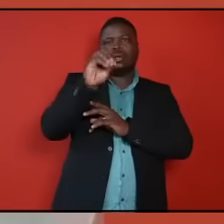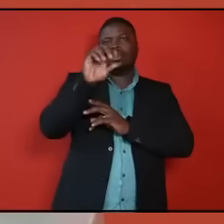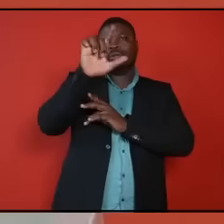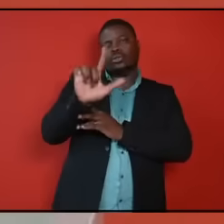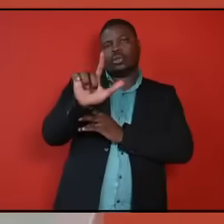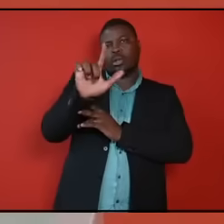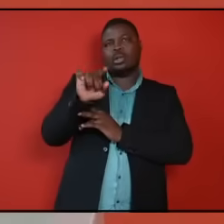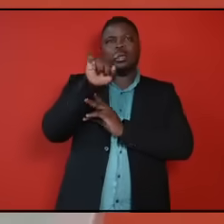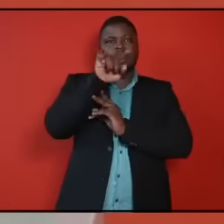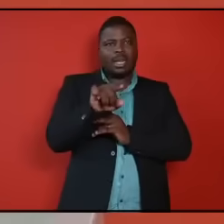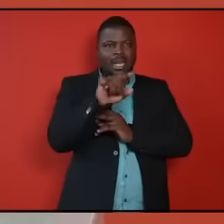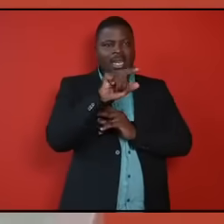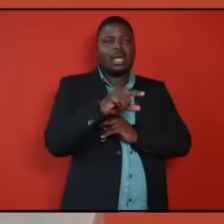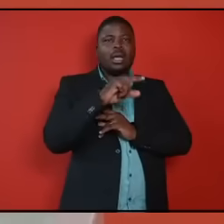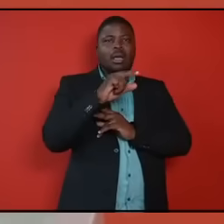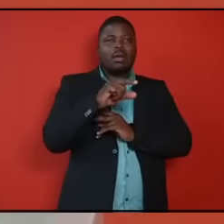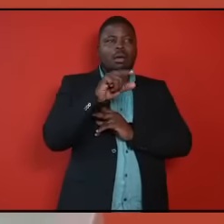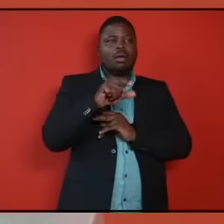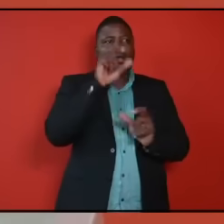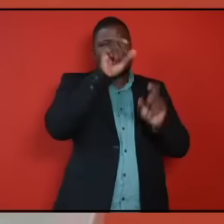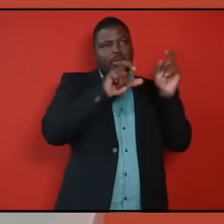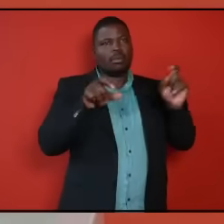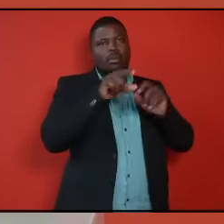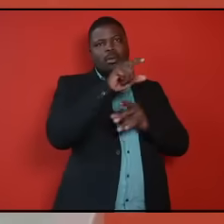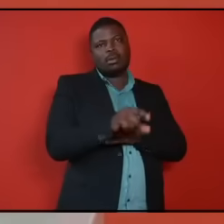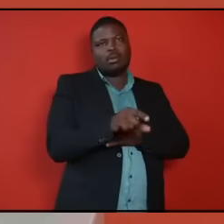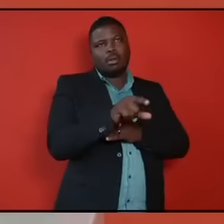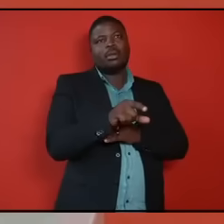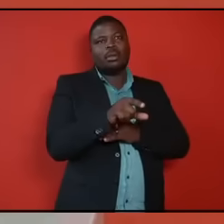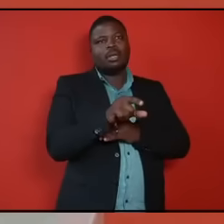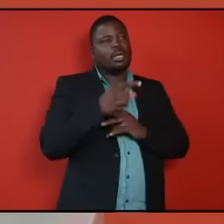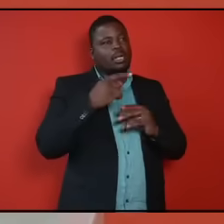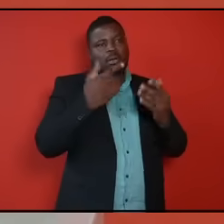know. My soul self, food.